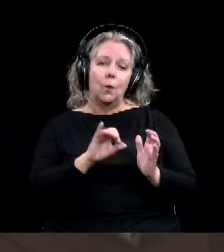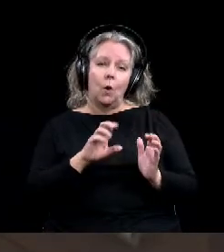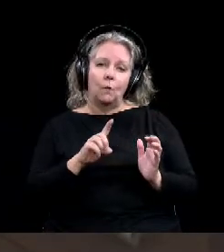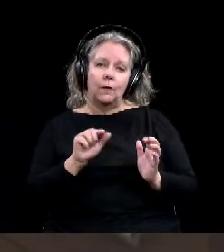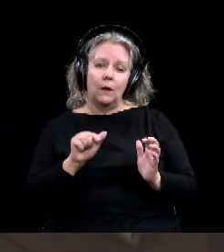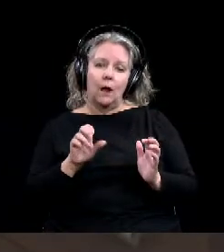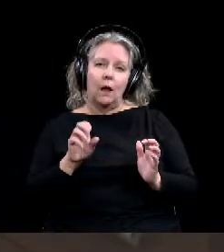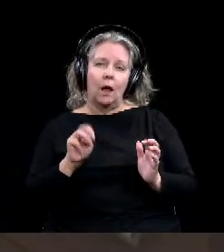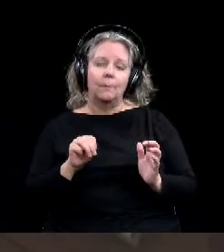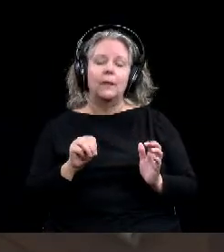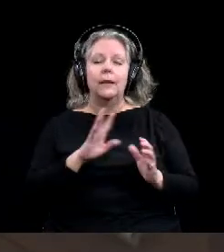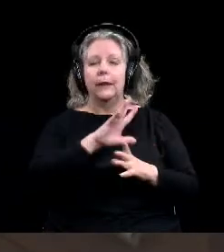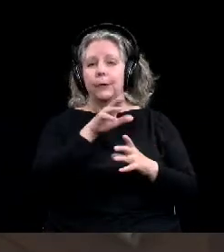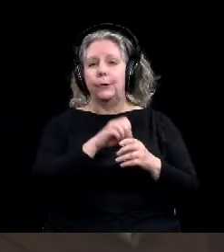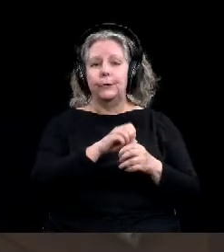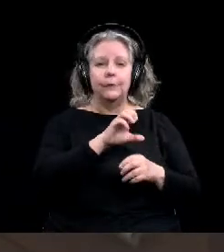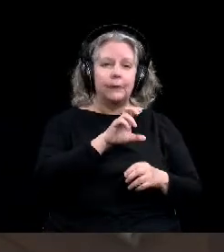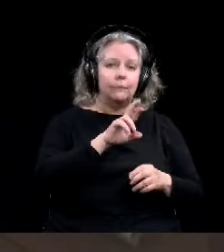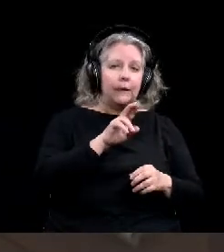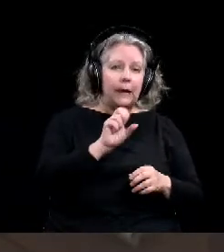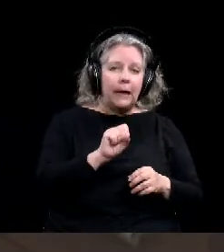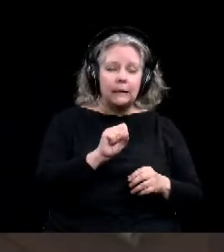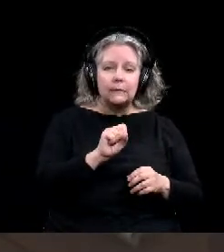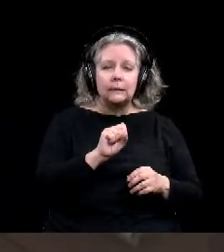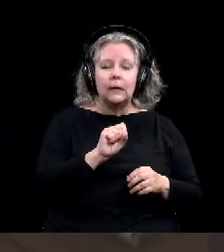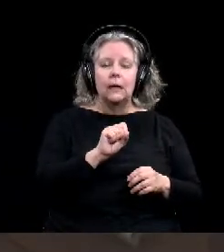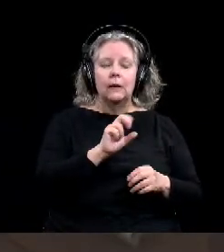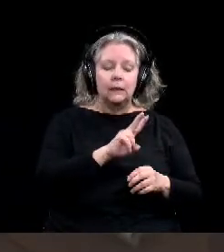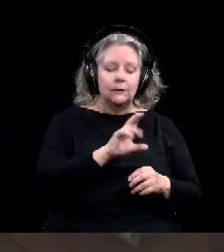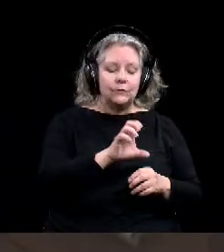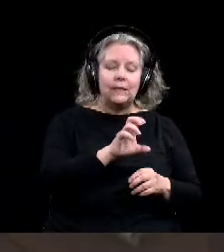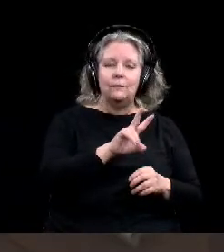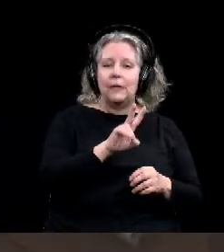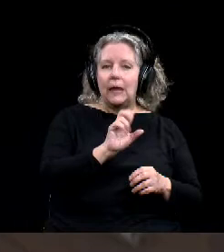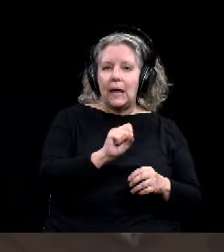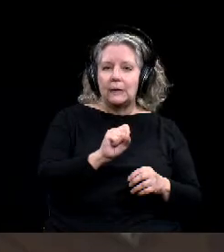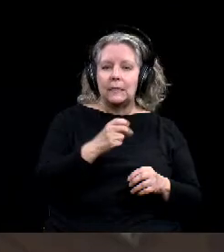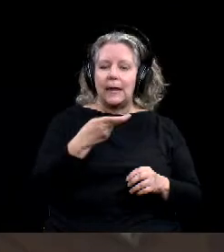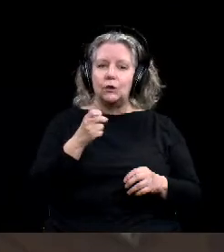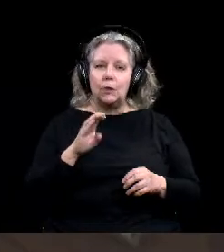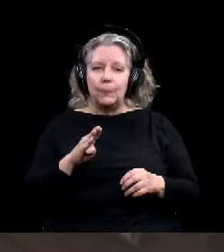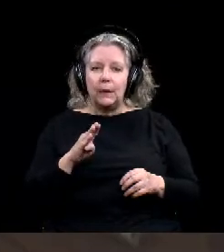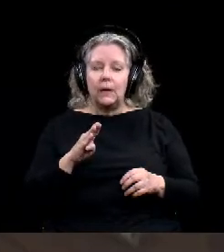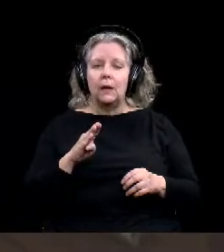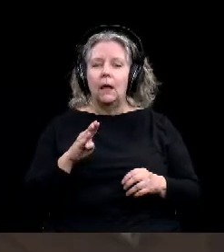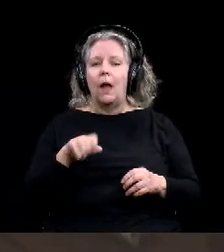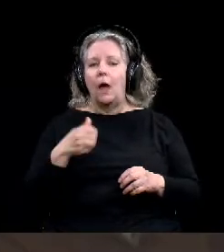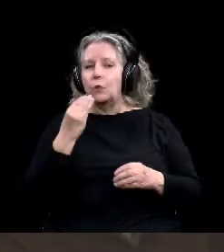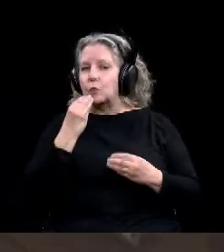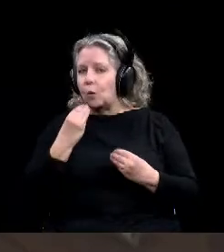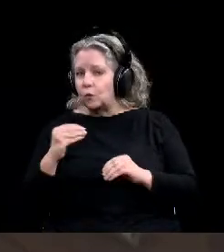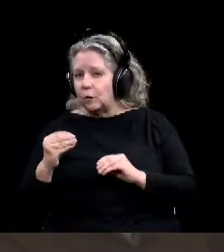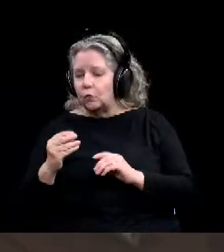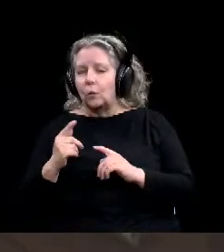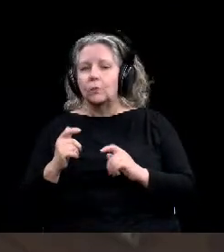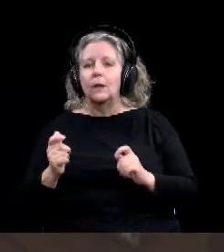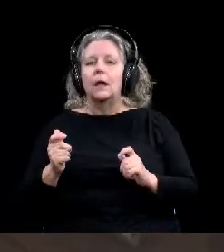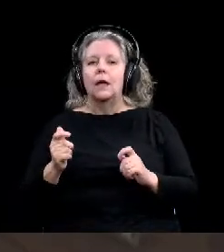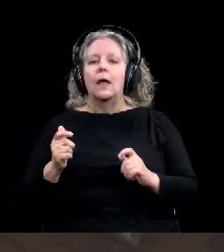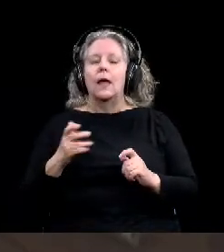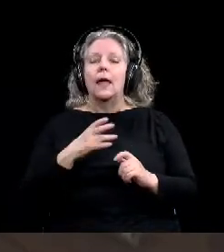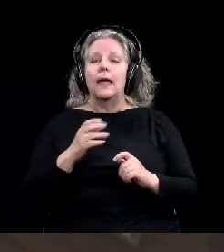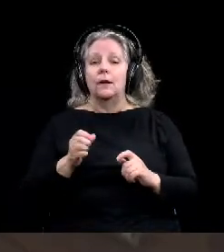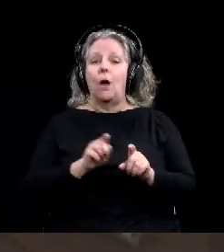systems. And then one of the many providers is our own public health district. Also, as a reminder, our local government has